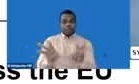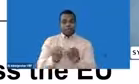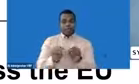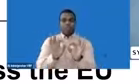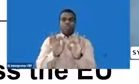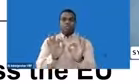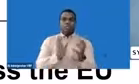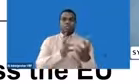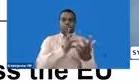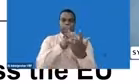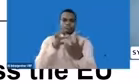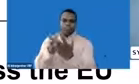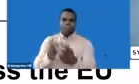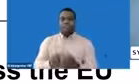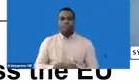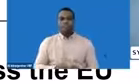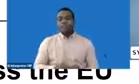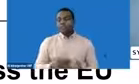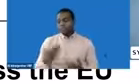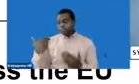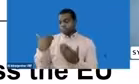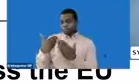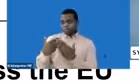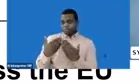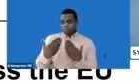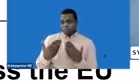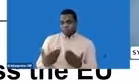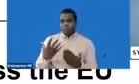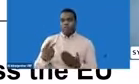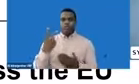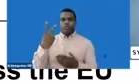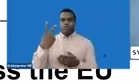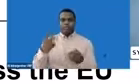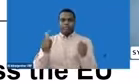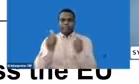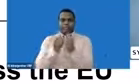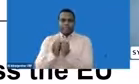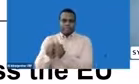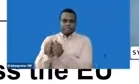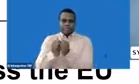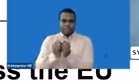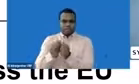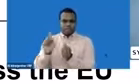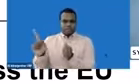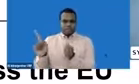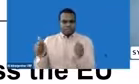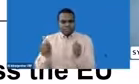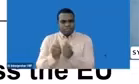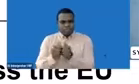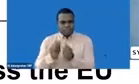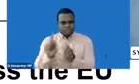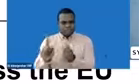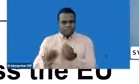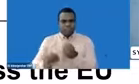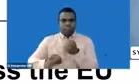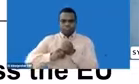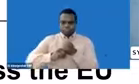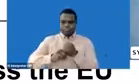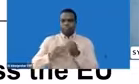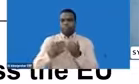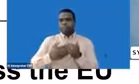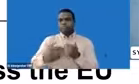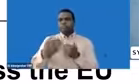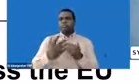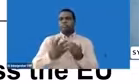the UPowerWAD training materials in their countries, Czech Republic and Hungary.